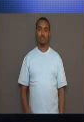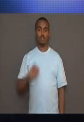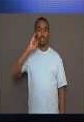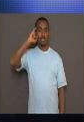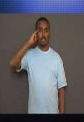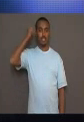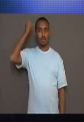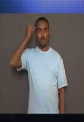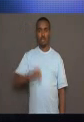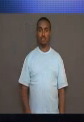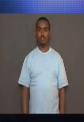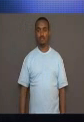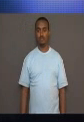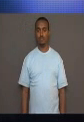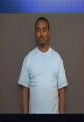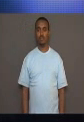Japan,